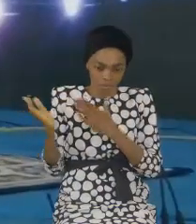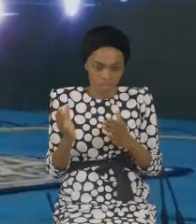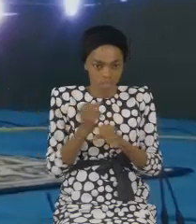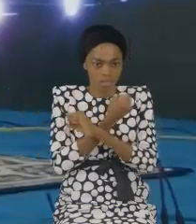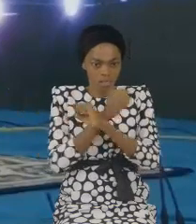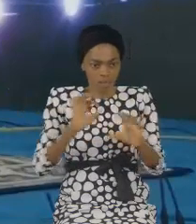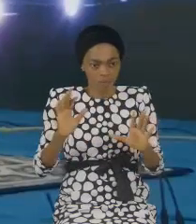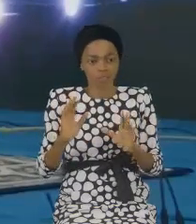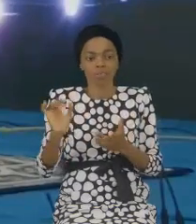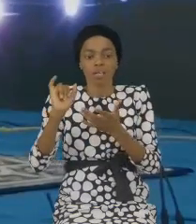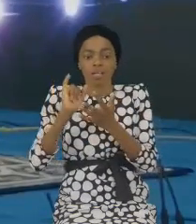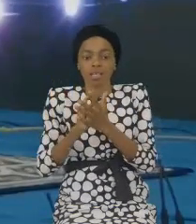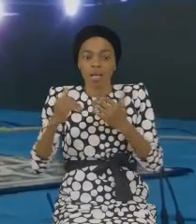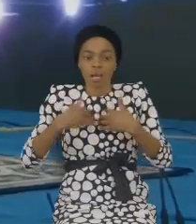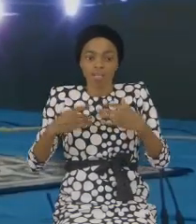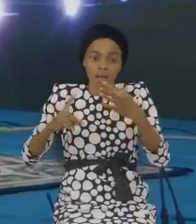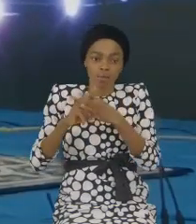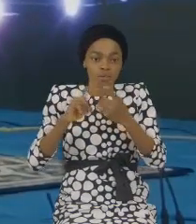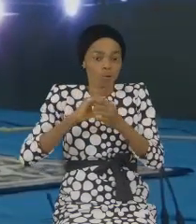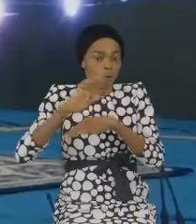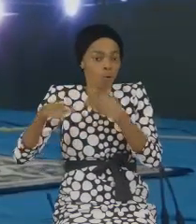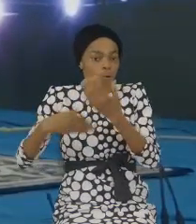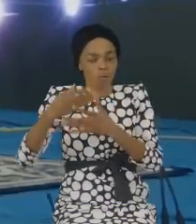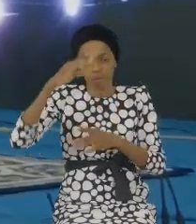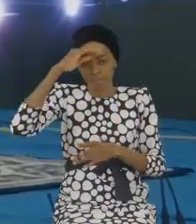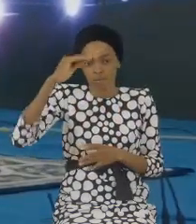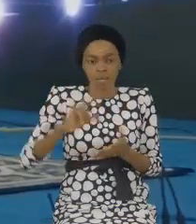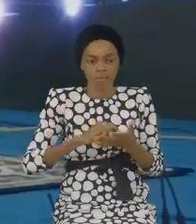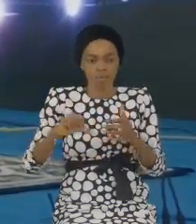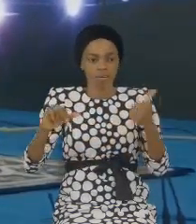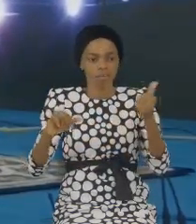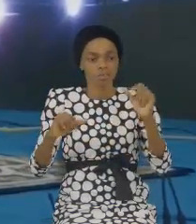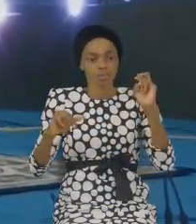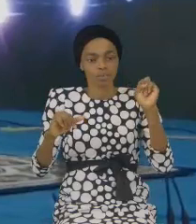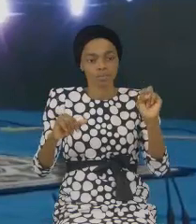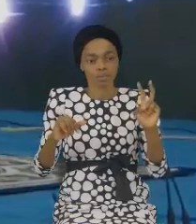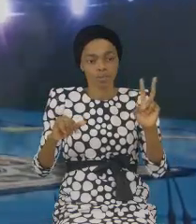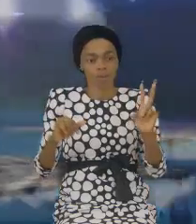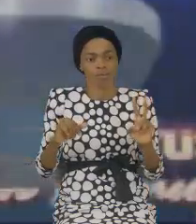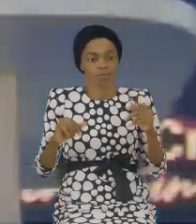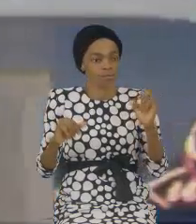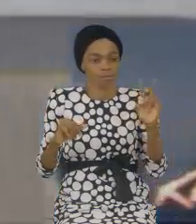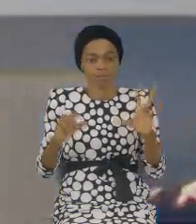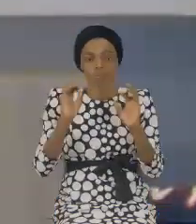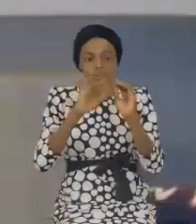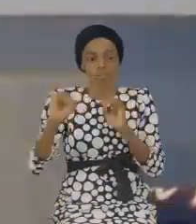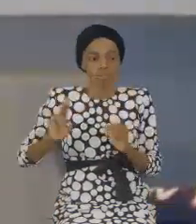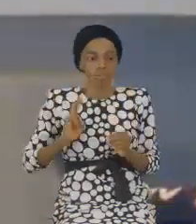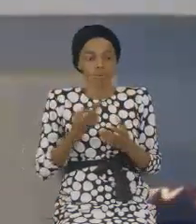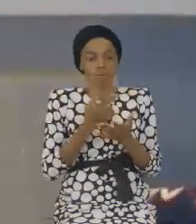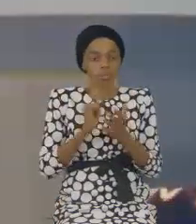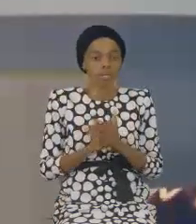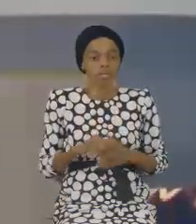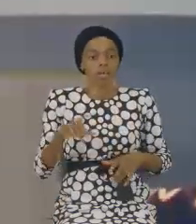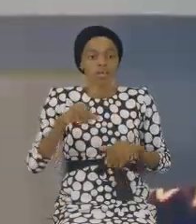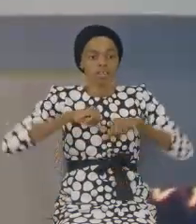has appeared to all men. Then in verse 12, it says, teaching us that denying ungodliness and